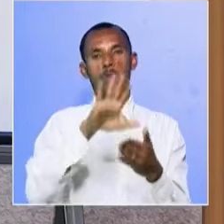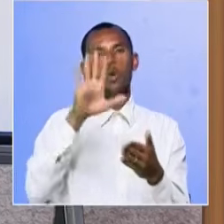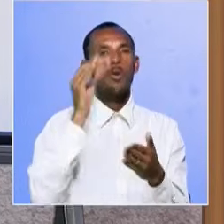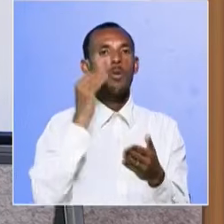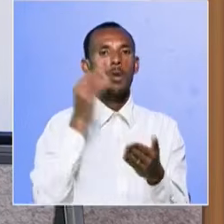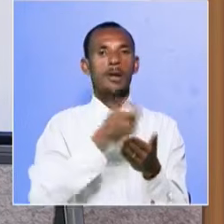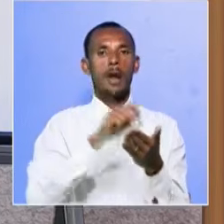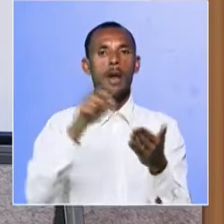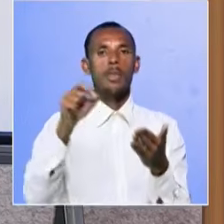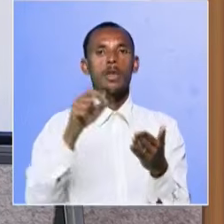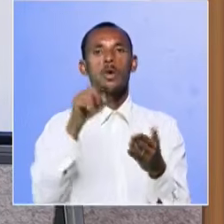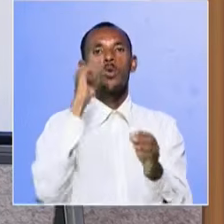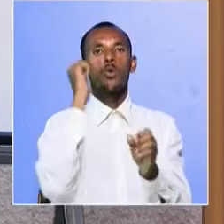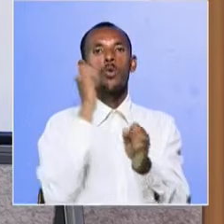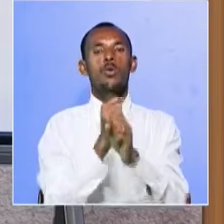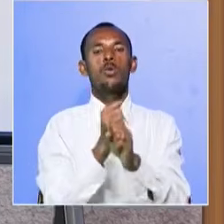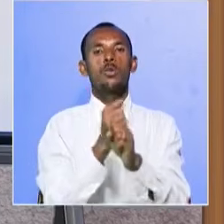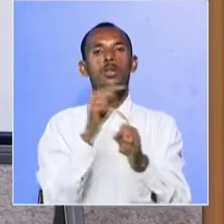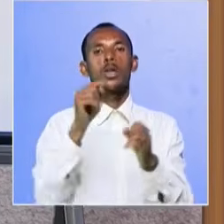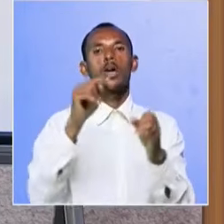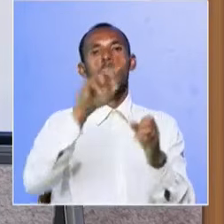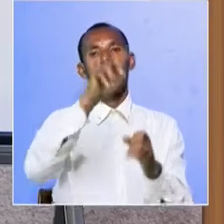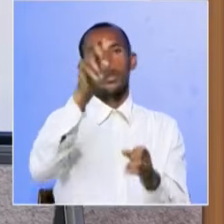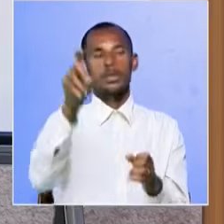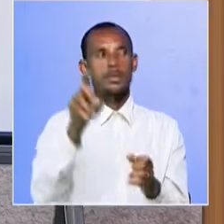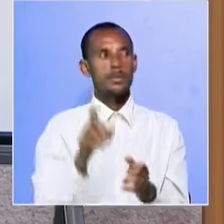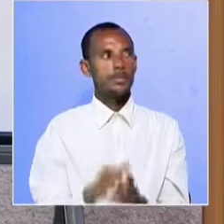to do all the questions briefly.